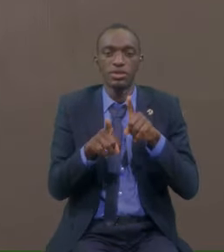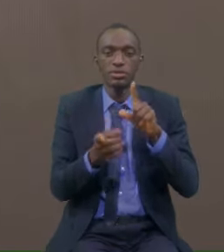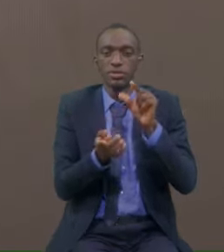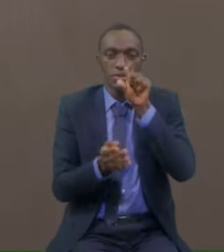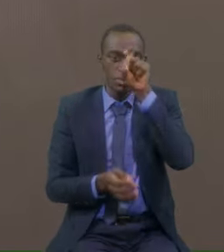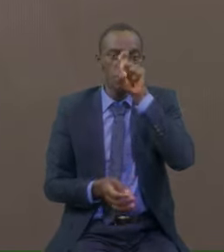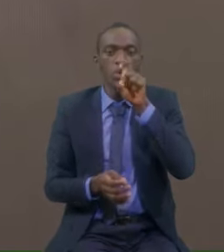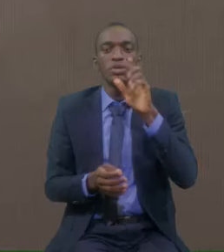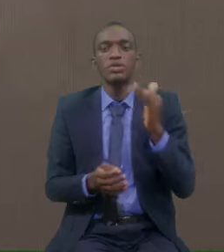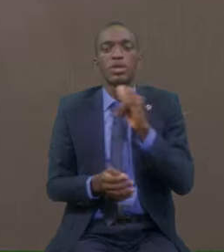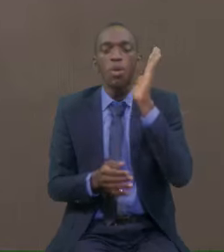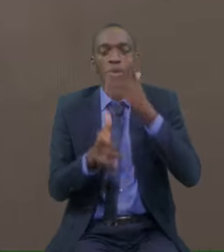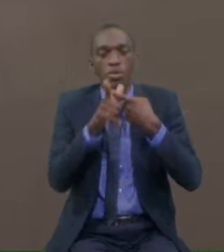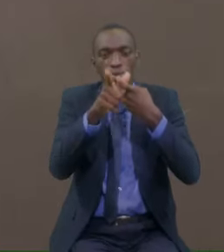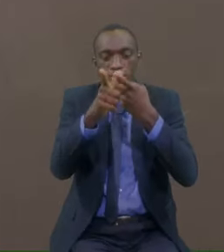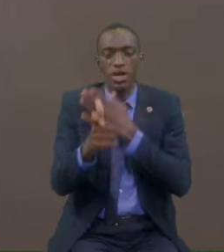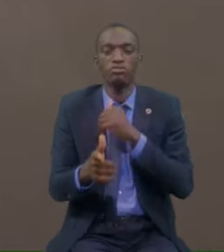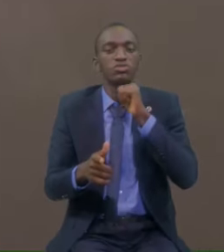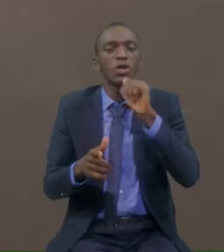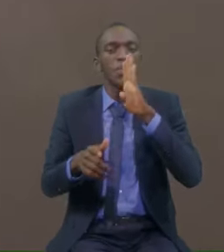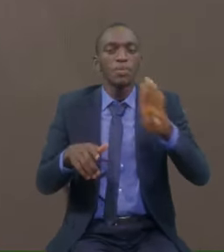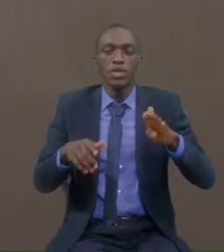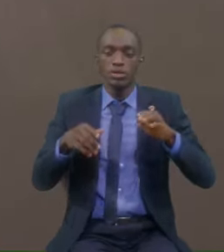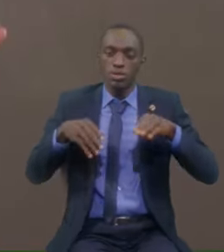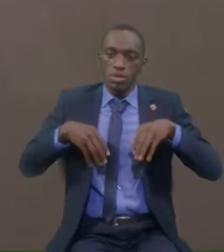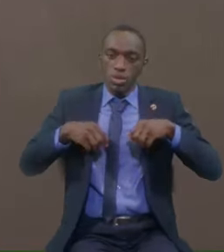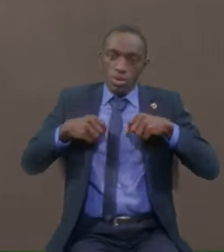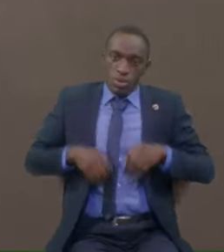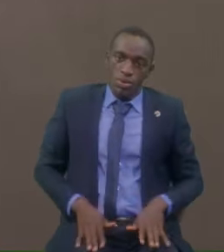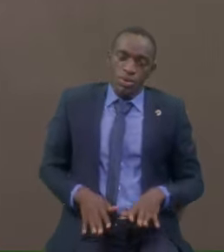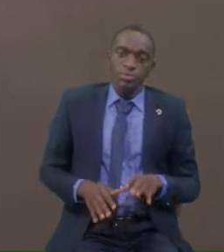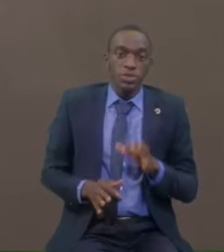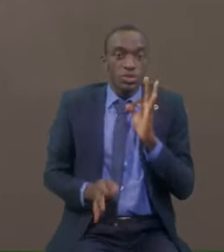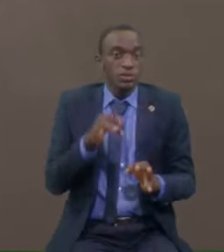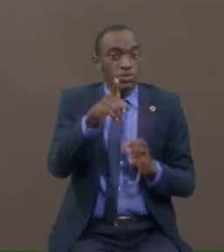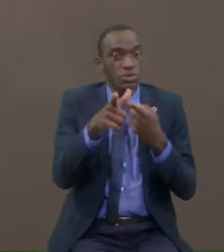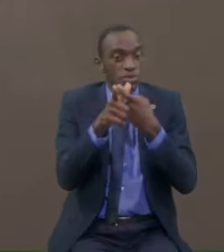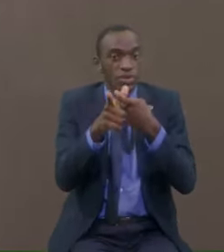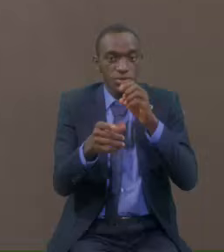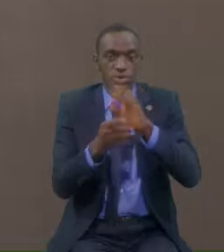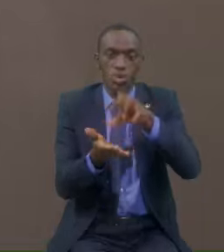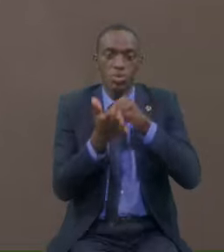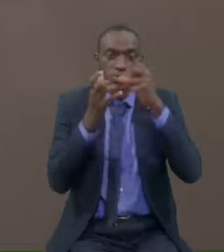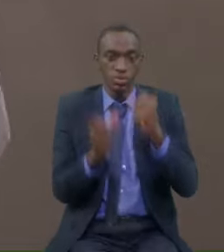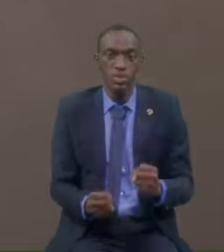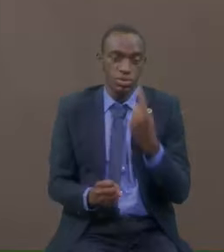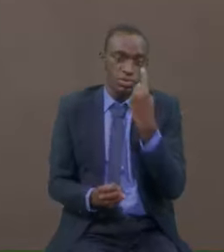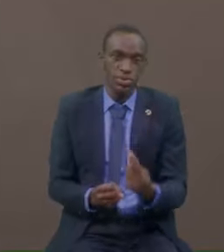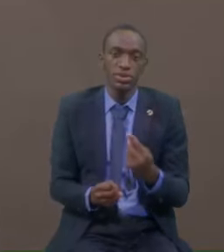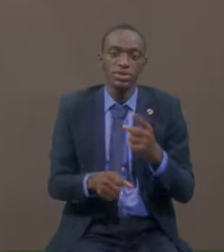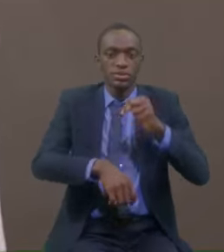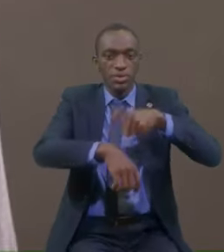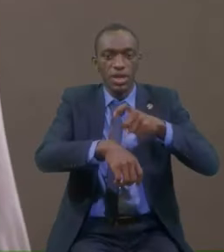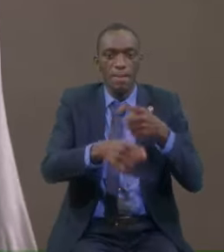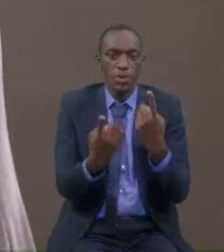weary. If you run in your own strength alone, the time comes, you're weary. If you run by